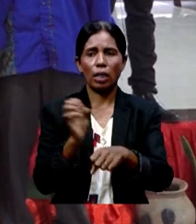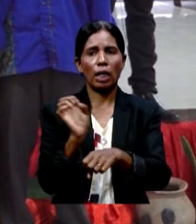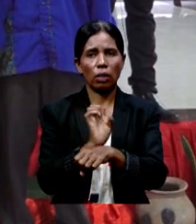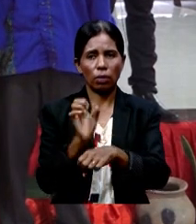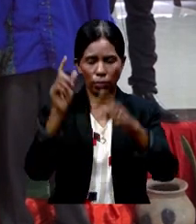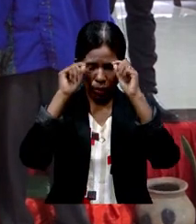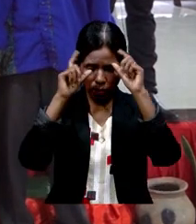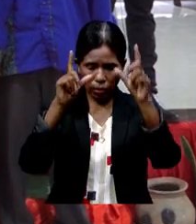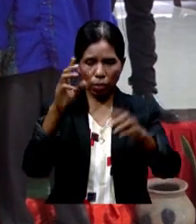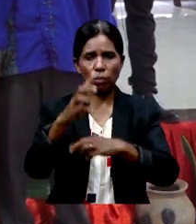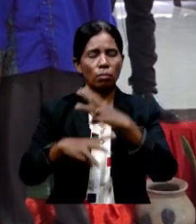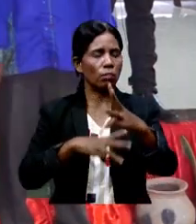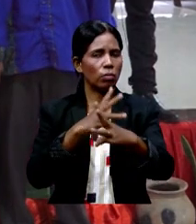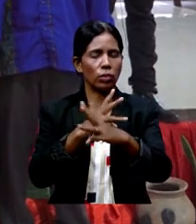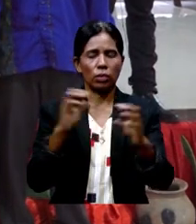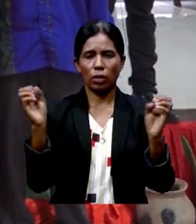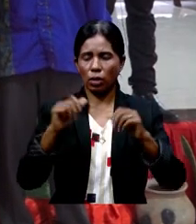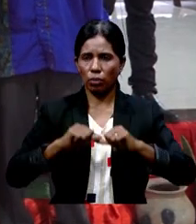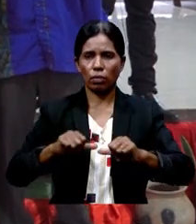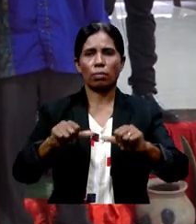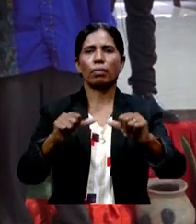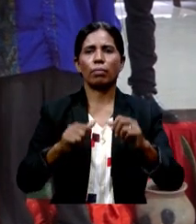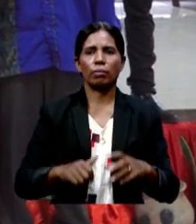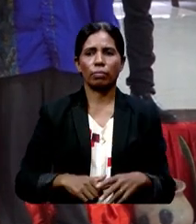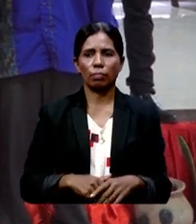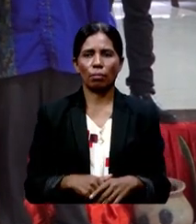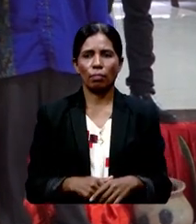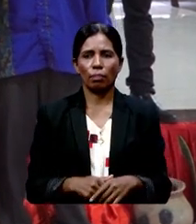Timor-Leste no mundo ladun lao. Romaldo Neves, Tito Silva, GMN.